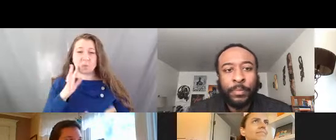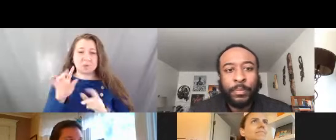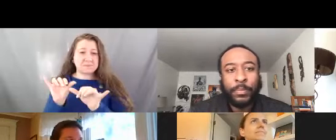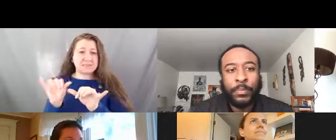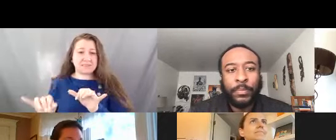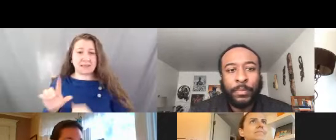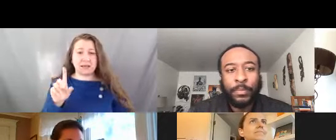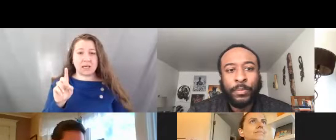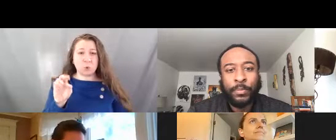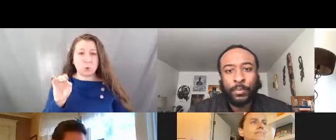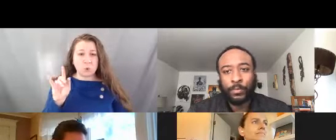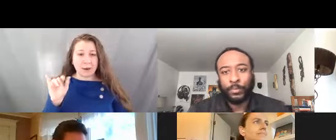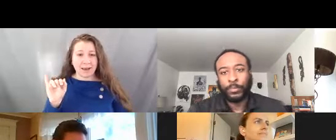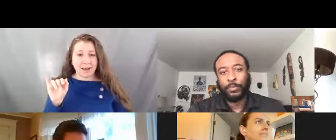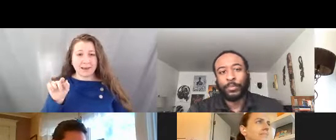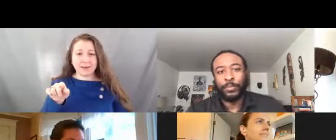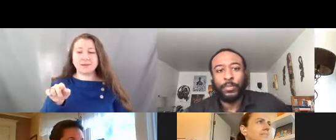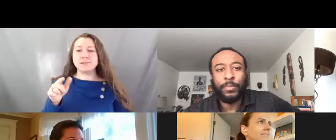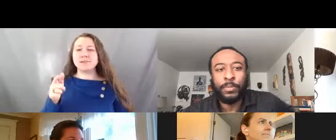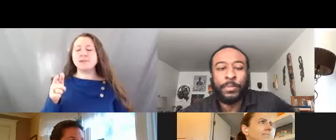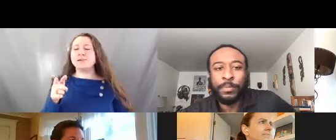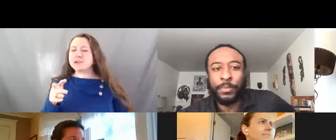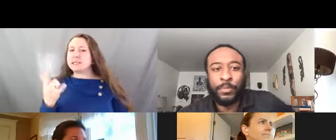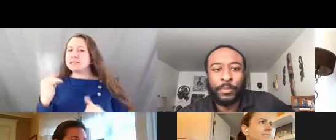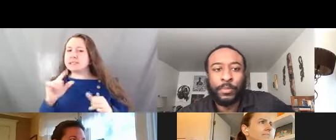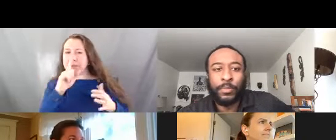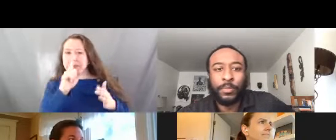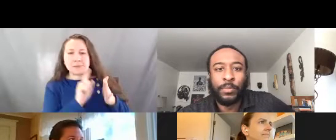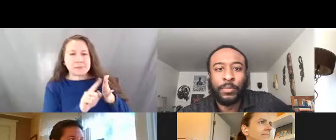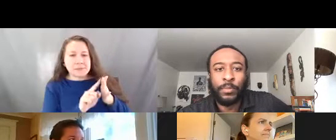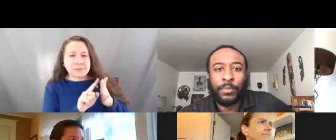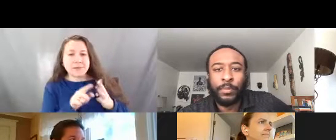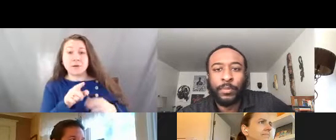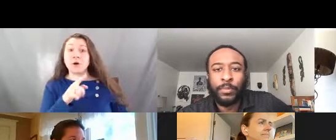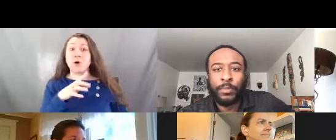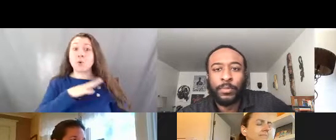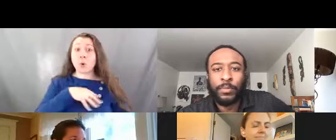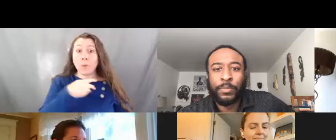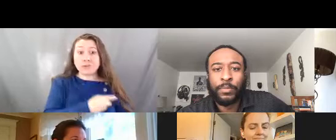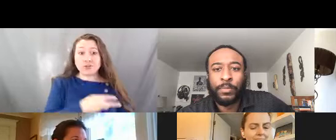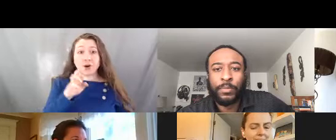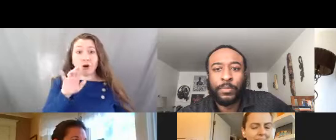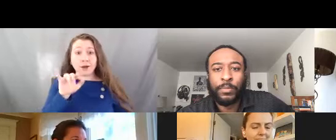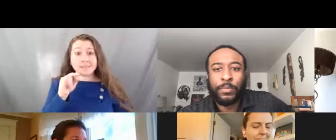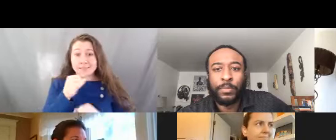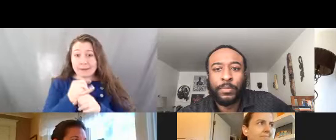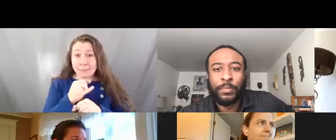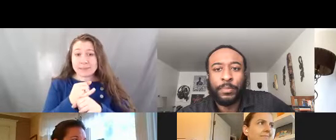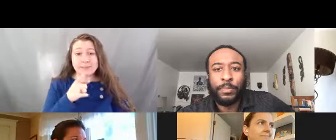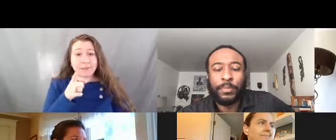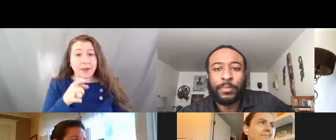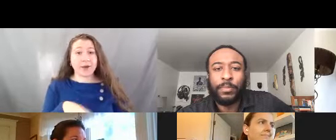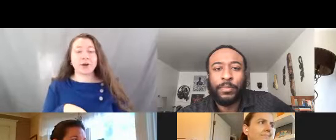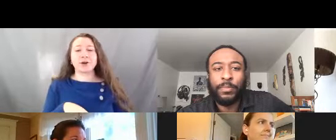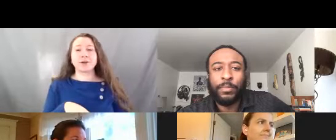Dubai. But then I started looking at RIT Croatia. And then I just left the